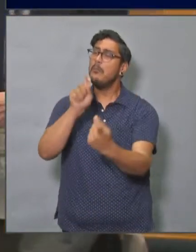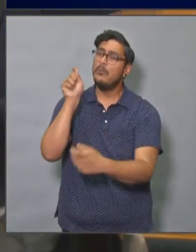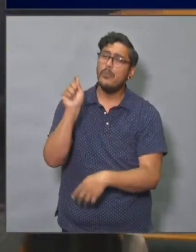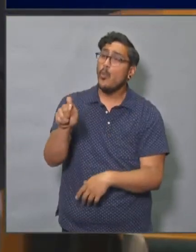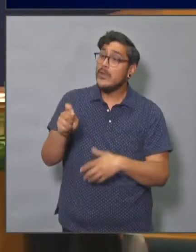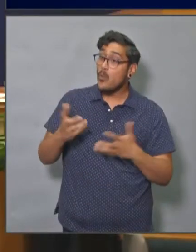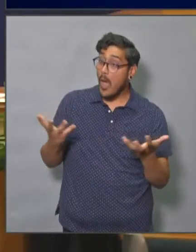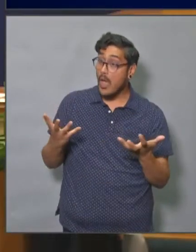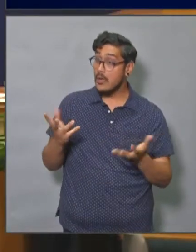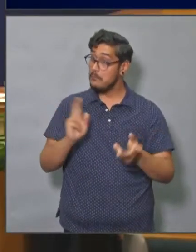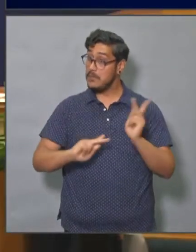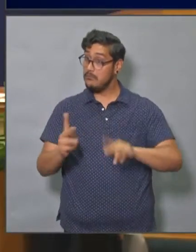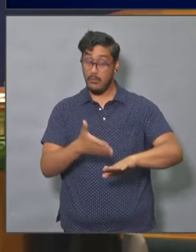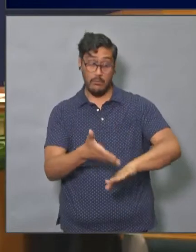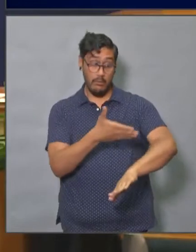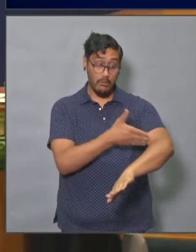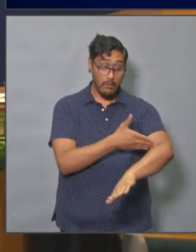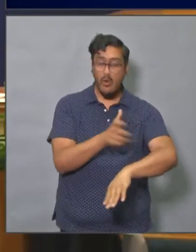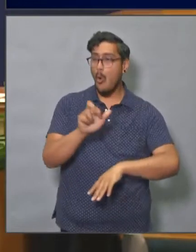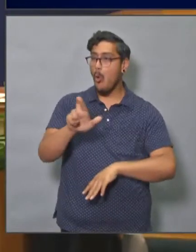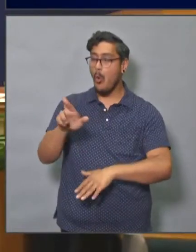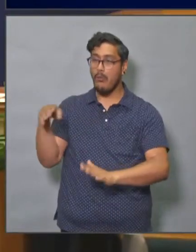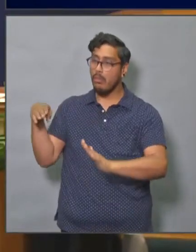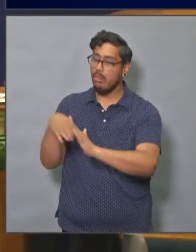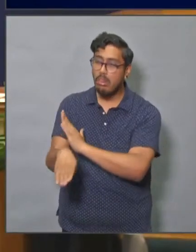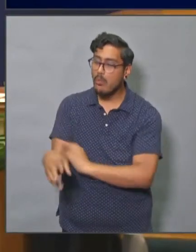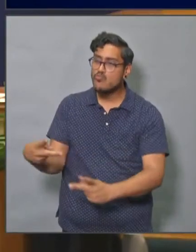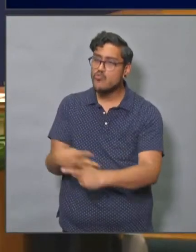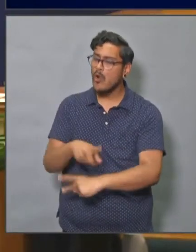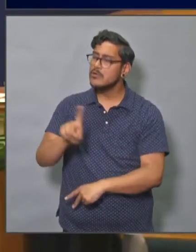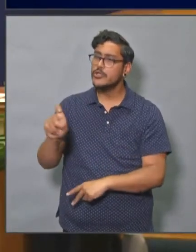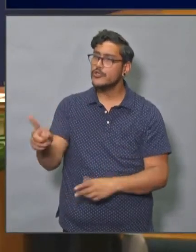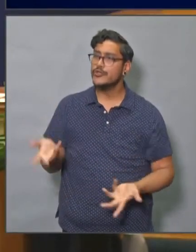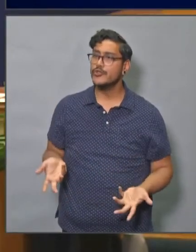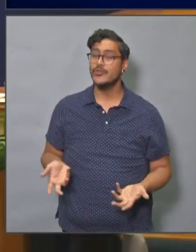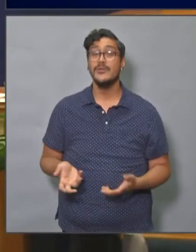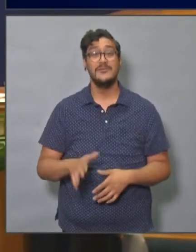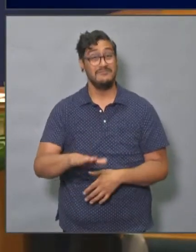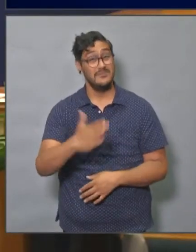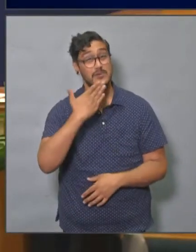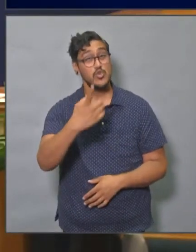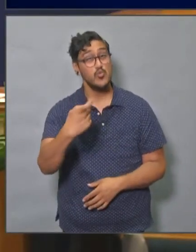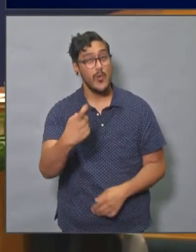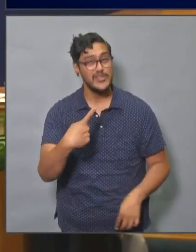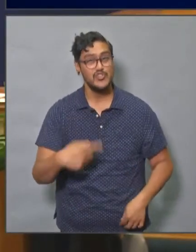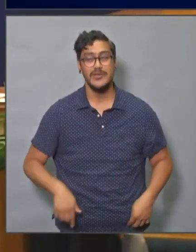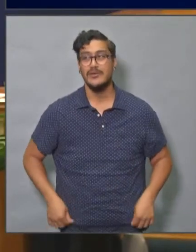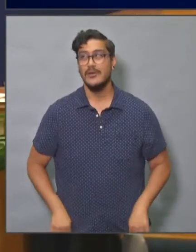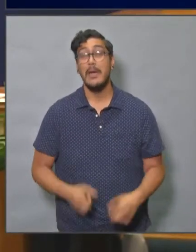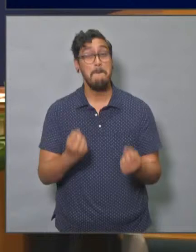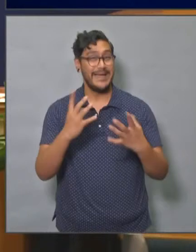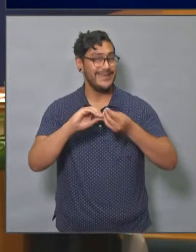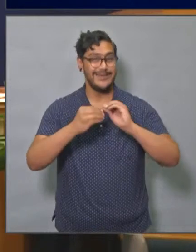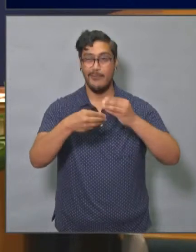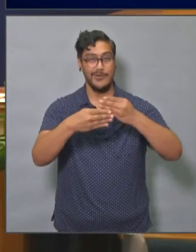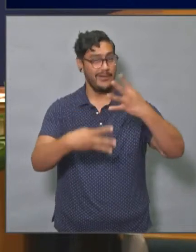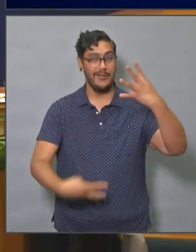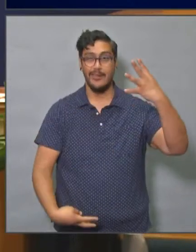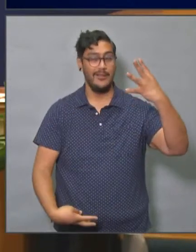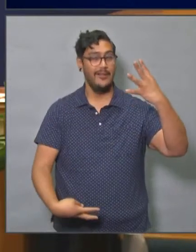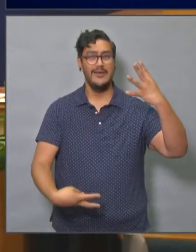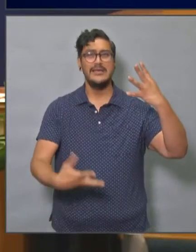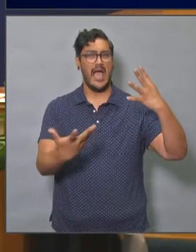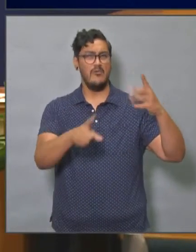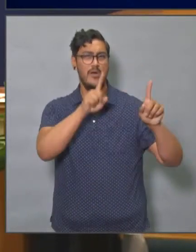Yeah, thanks so much. And I think that's a great question, and there are a lot of numbers. I want to just answer in terms of the